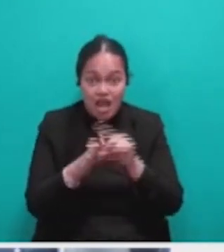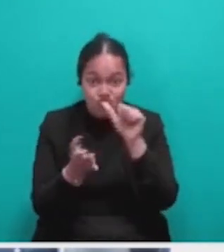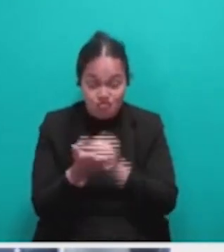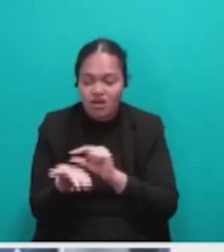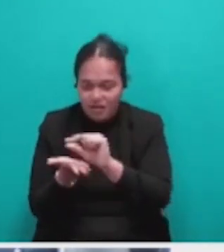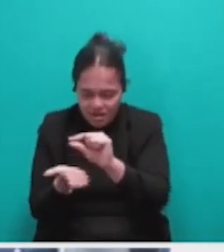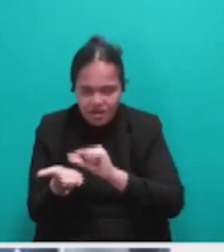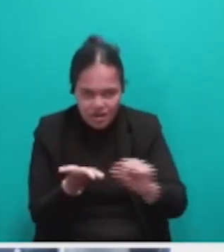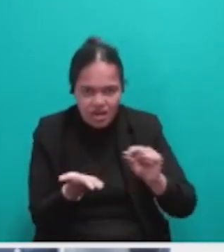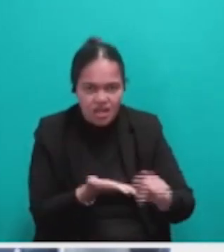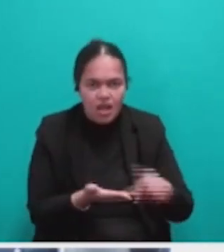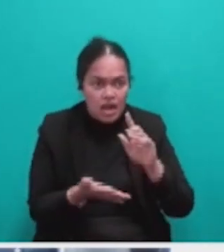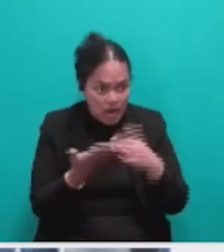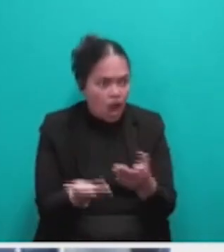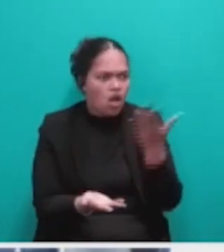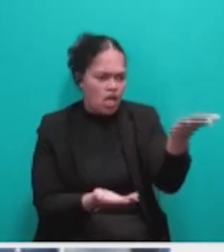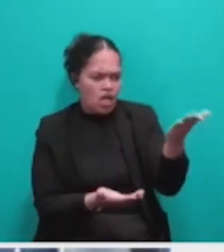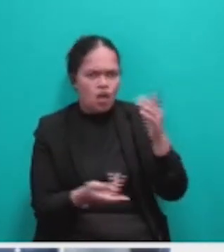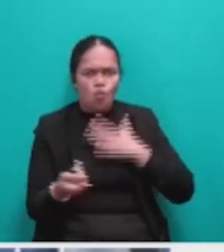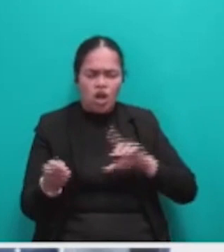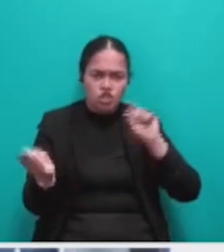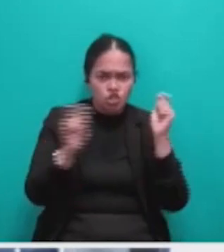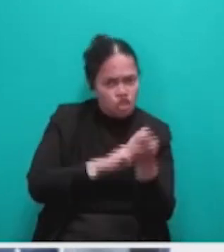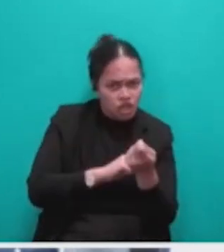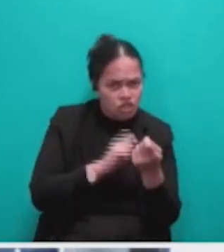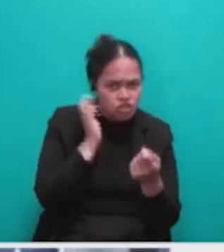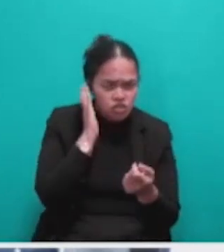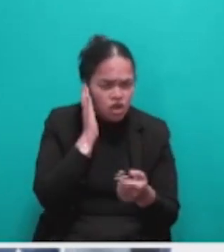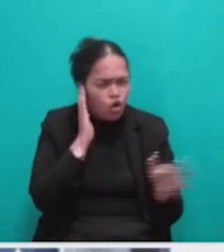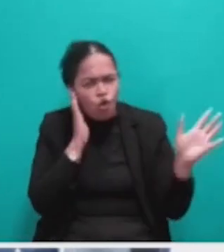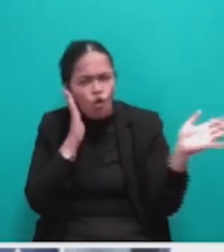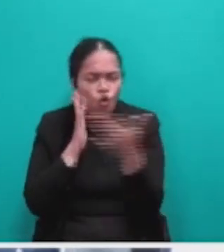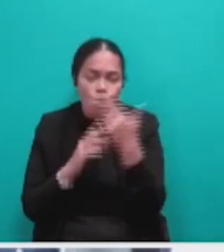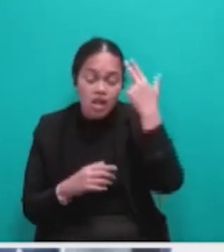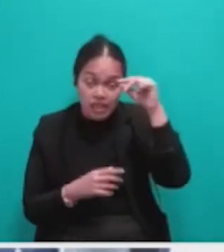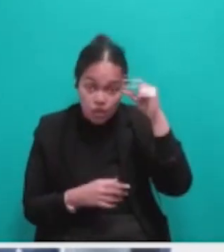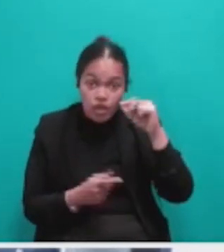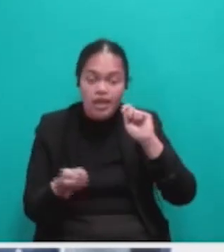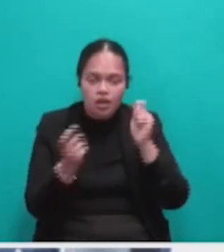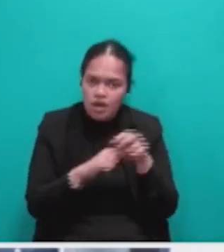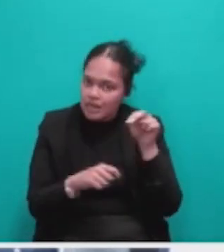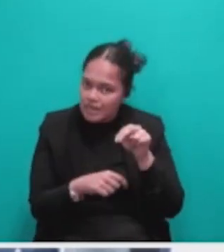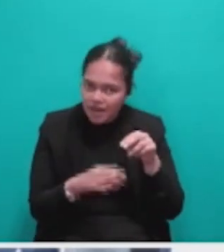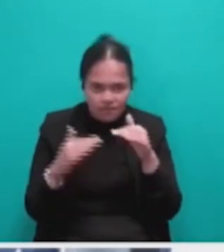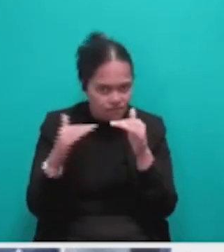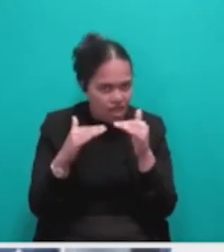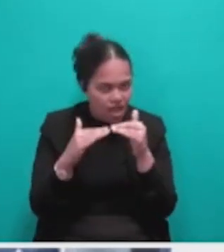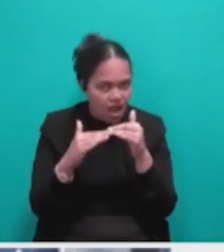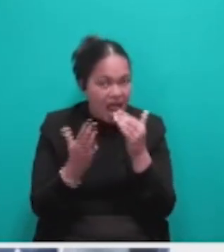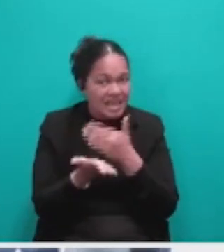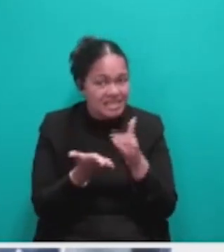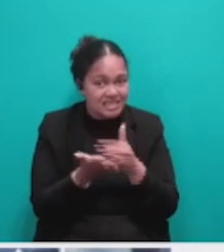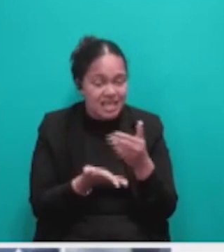that some iTaukei are more equal than others. We say all iTaukei are equal, they should get equal distribution of leases. That's what